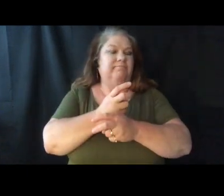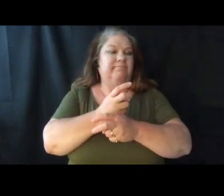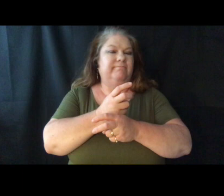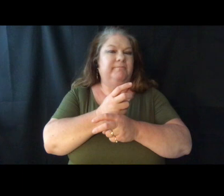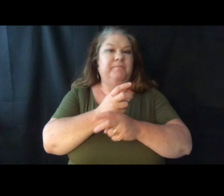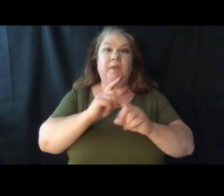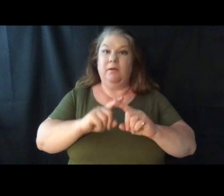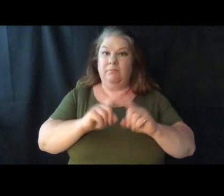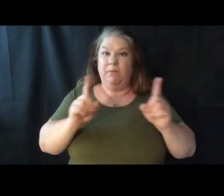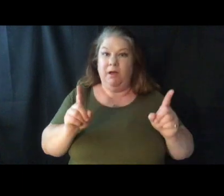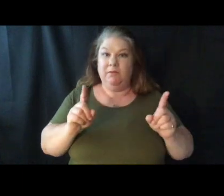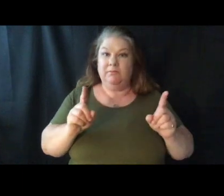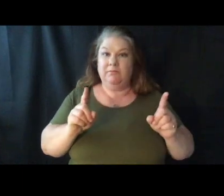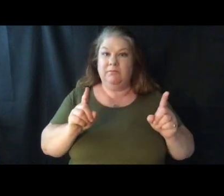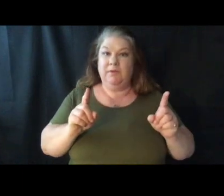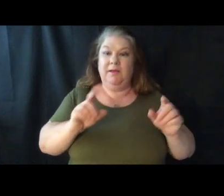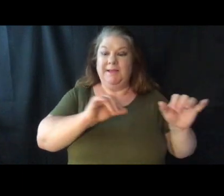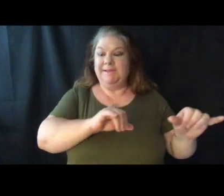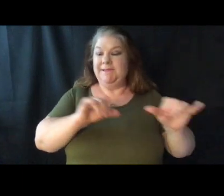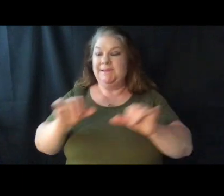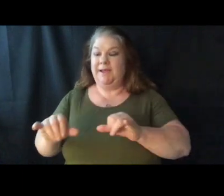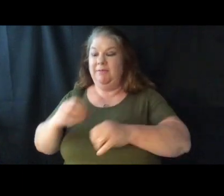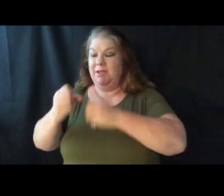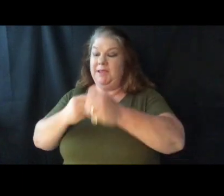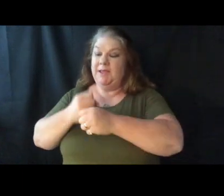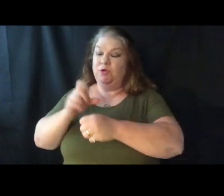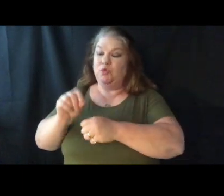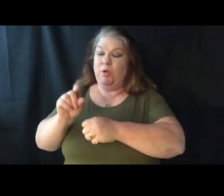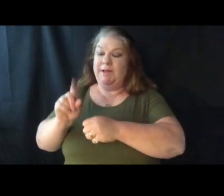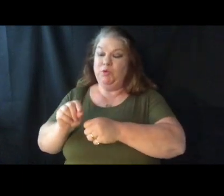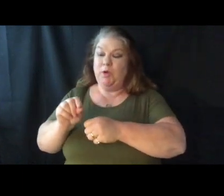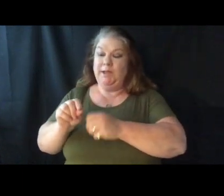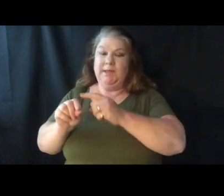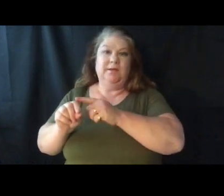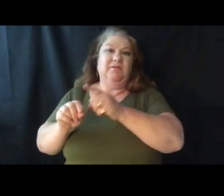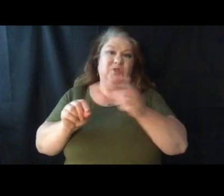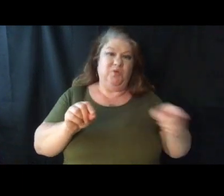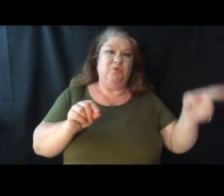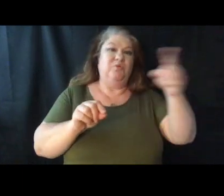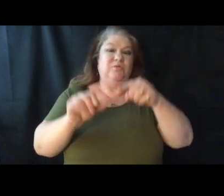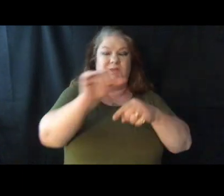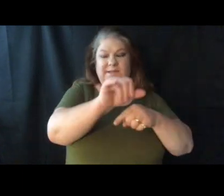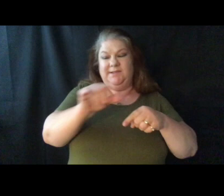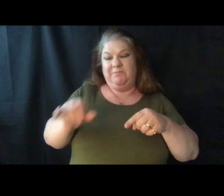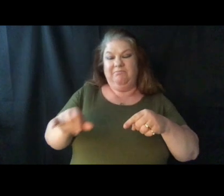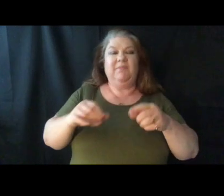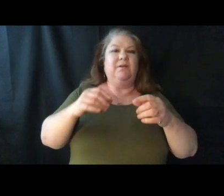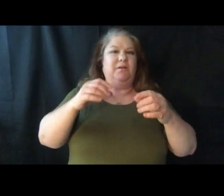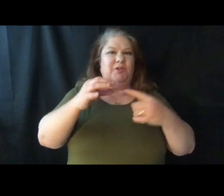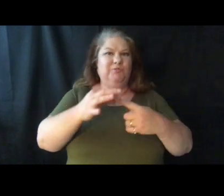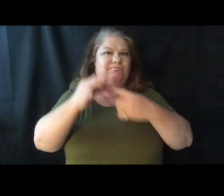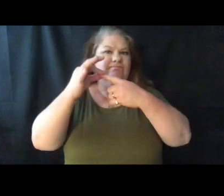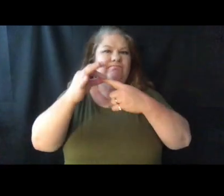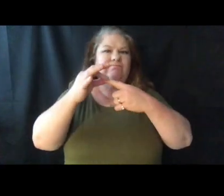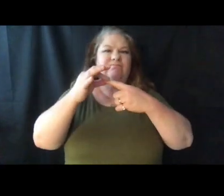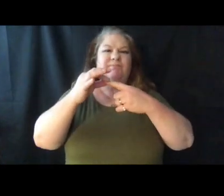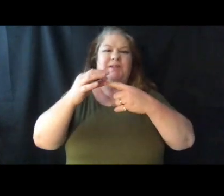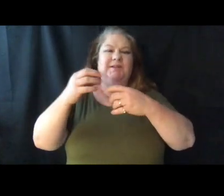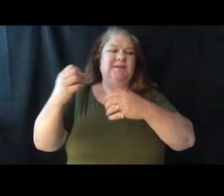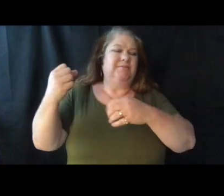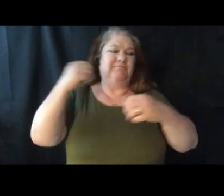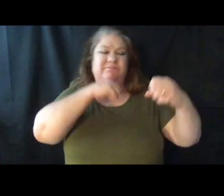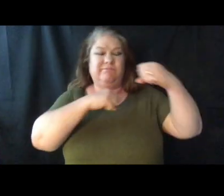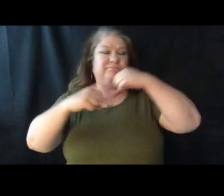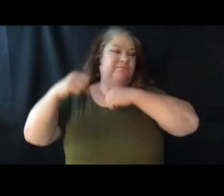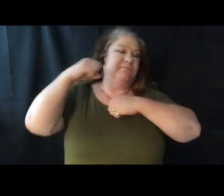hard. But like 2020, I believe that you all are unique, resilient, and full